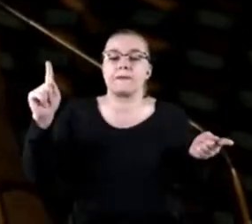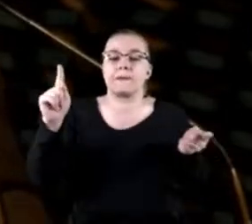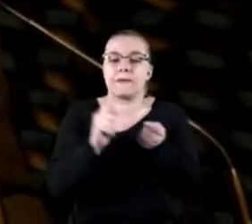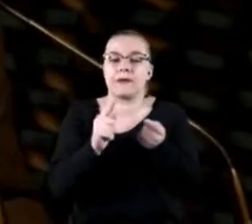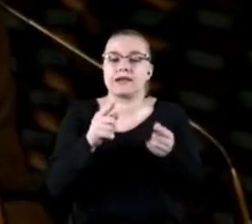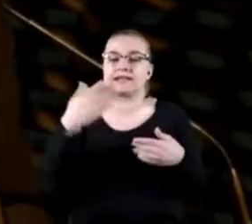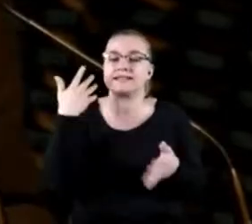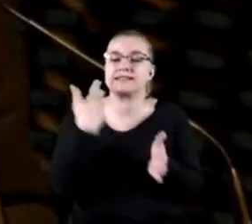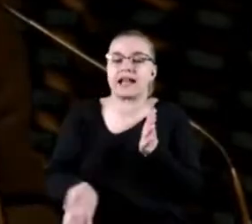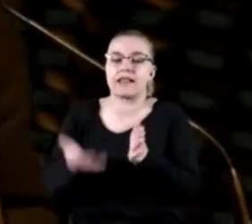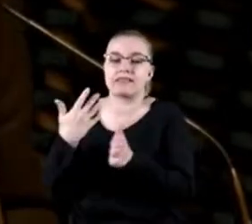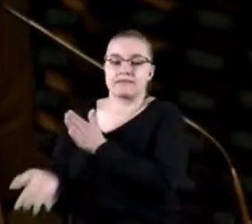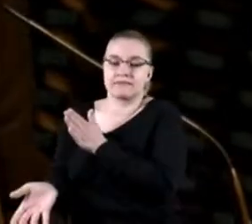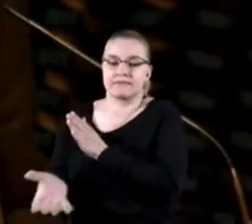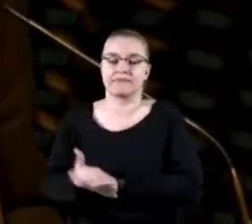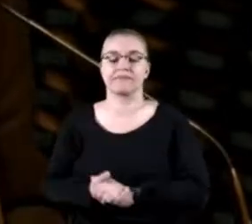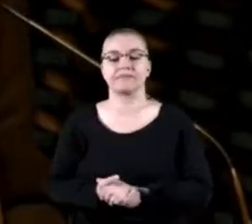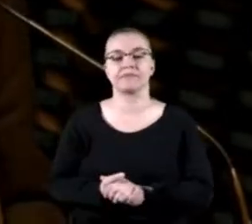loss,